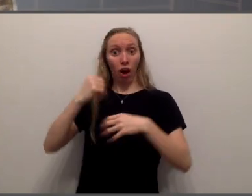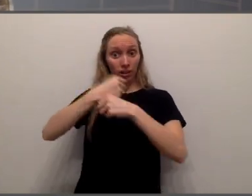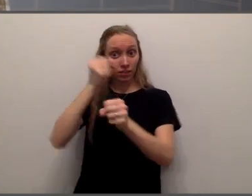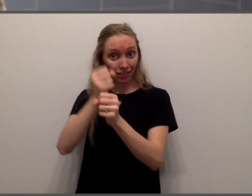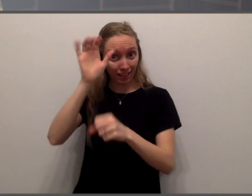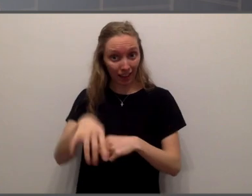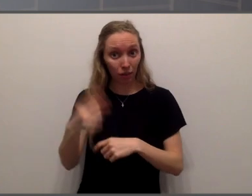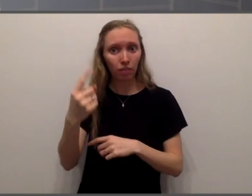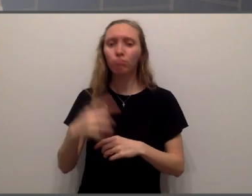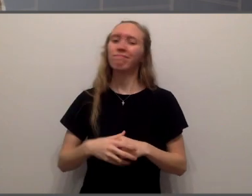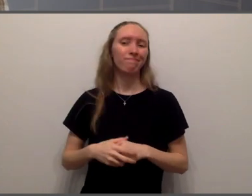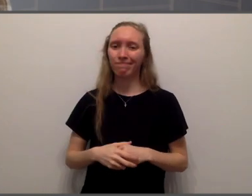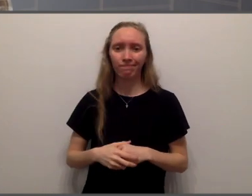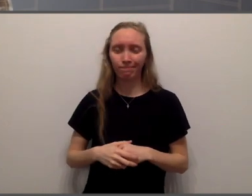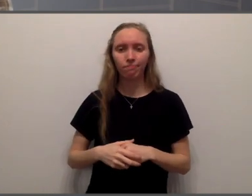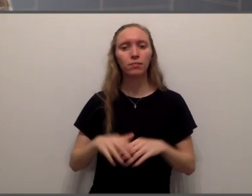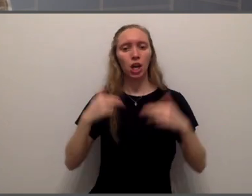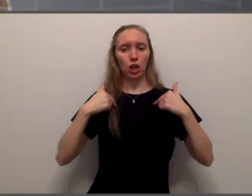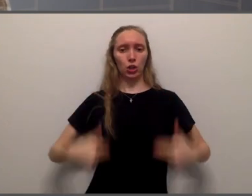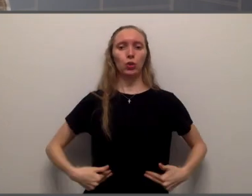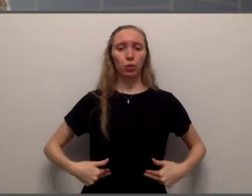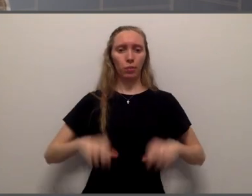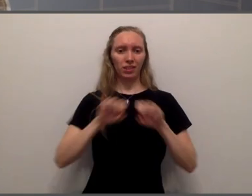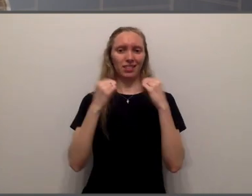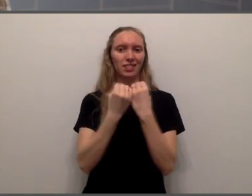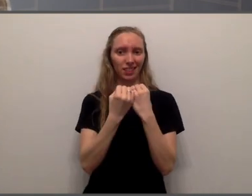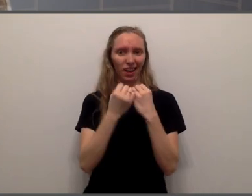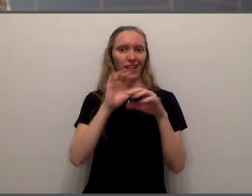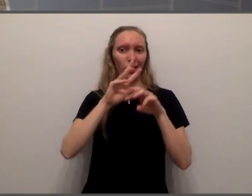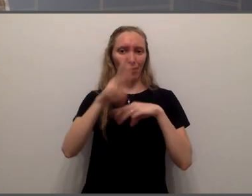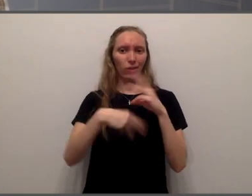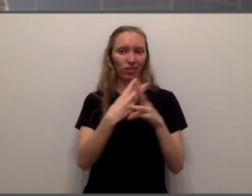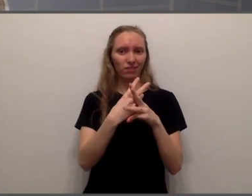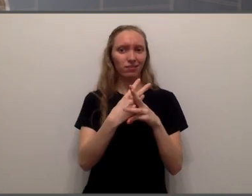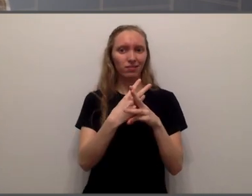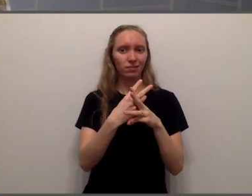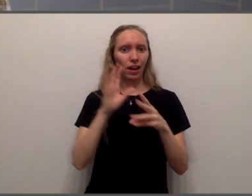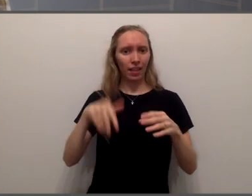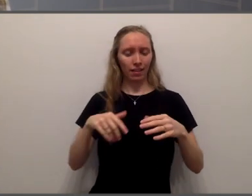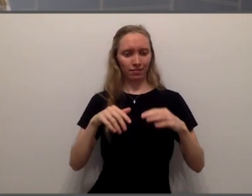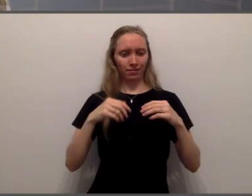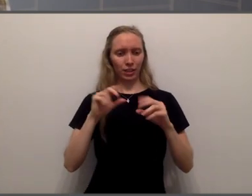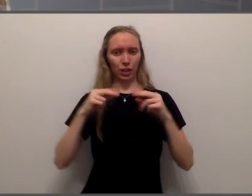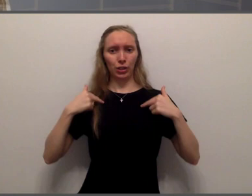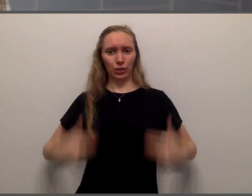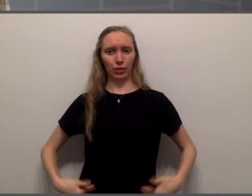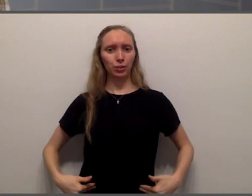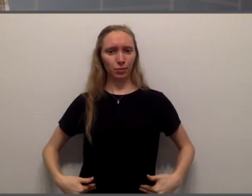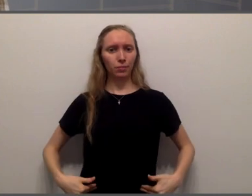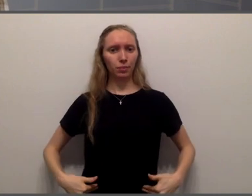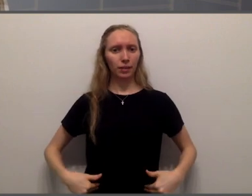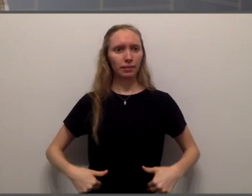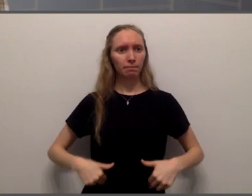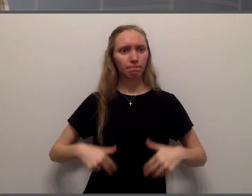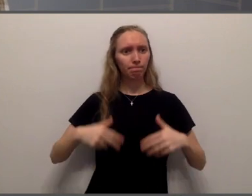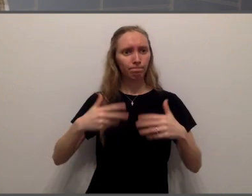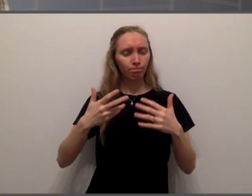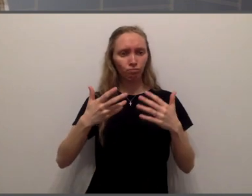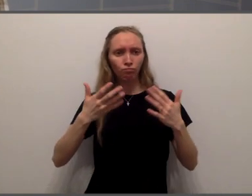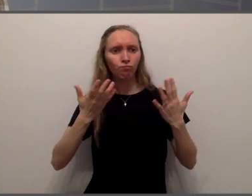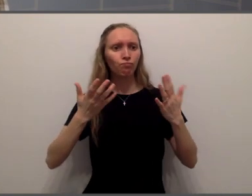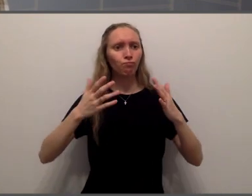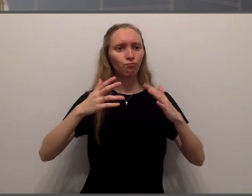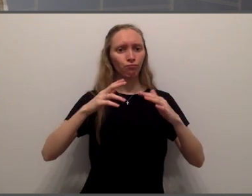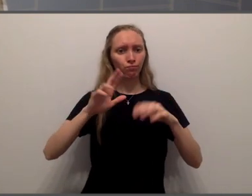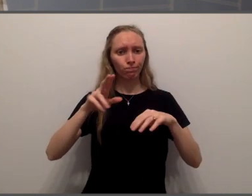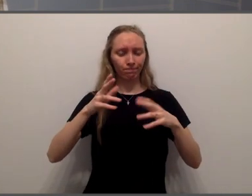society. That in many ways, our civilization, our society, is built with a default, what